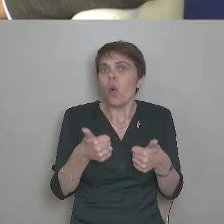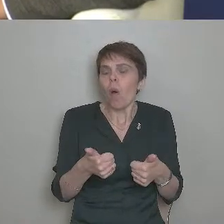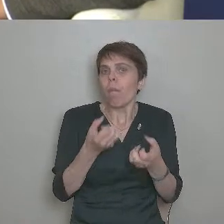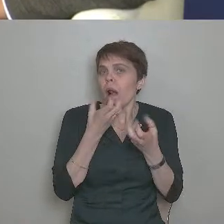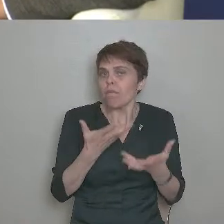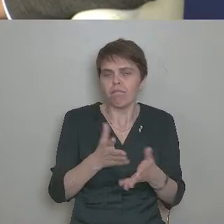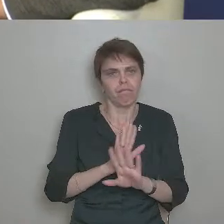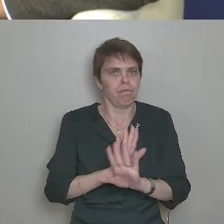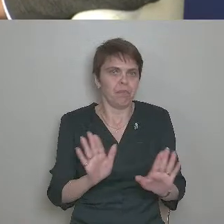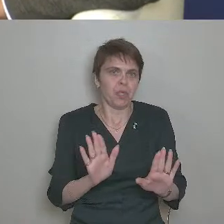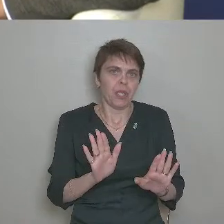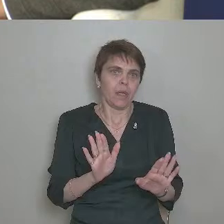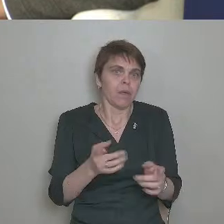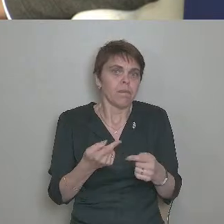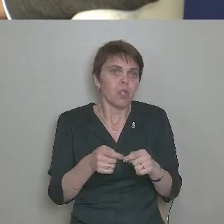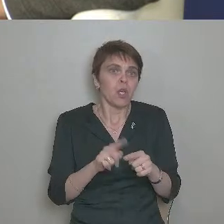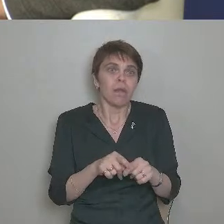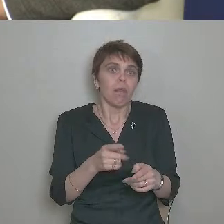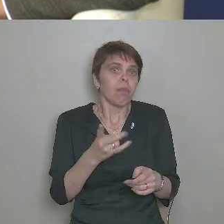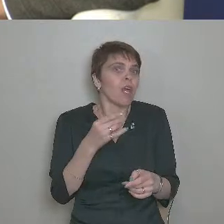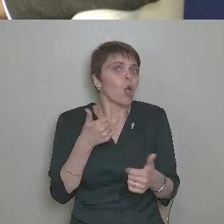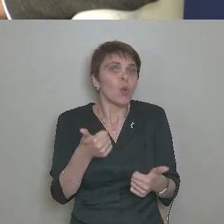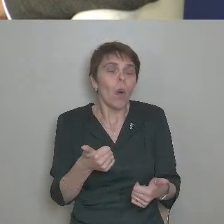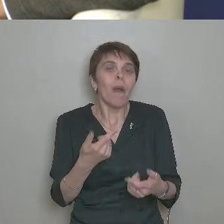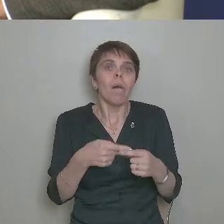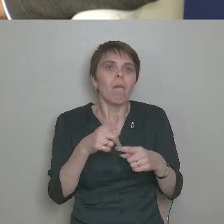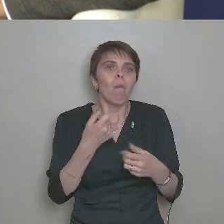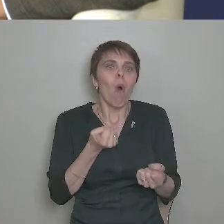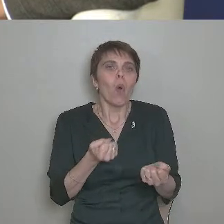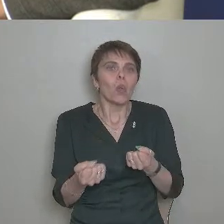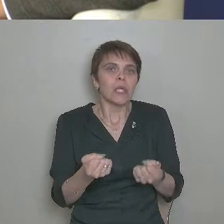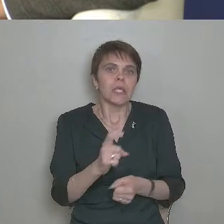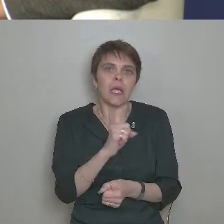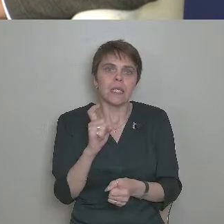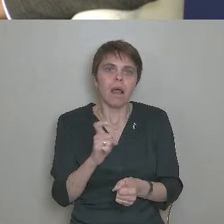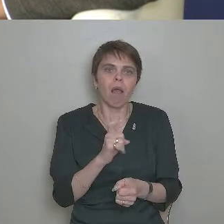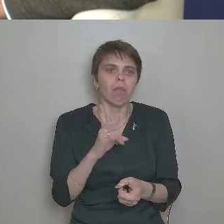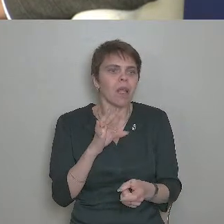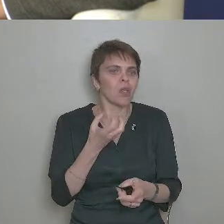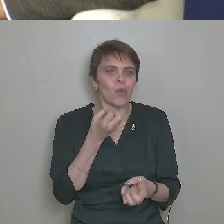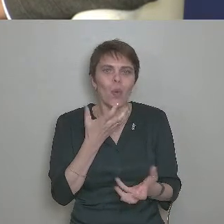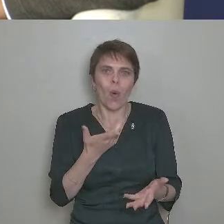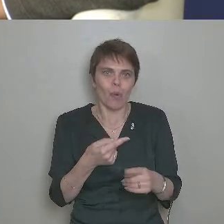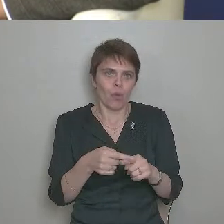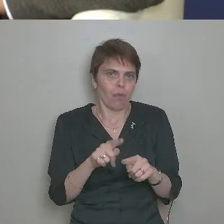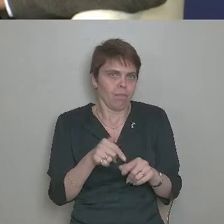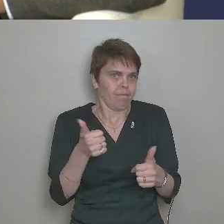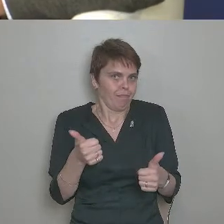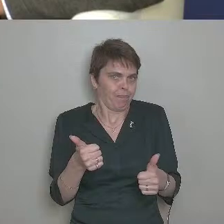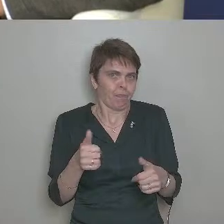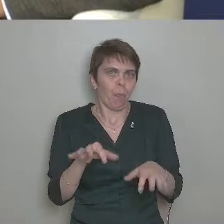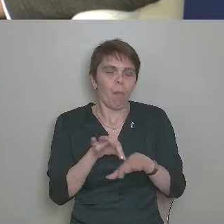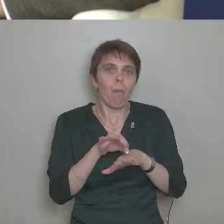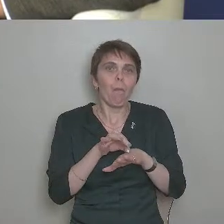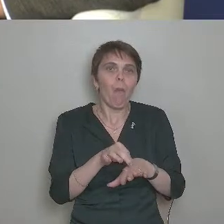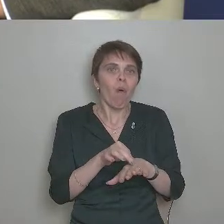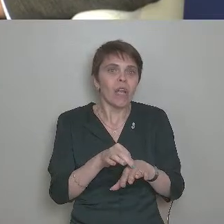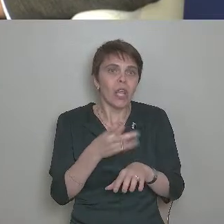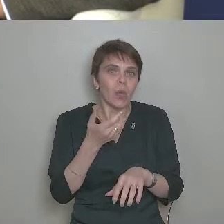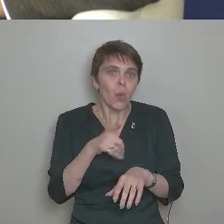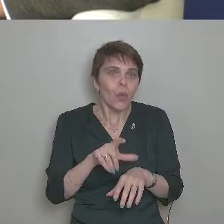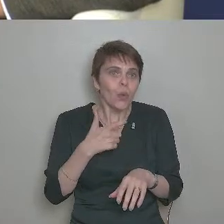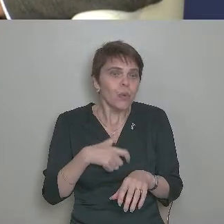replace for this. Is it good or bad? It is apparently bad, because if you count